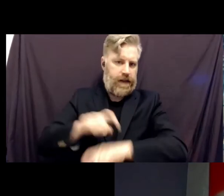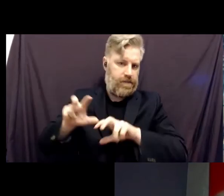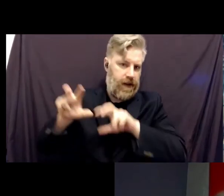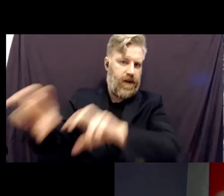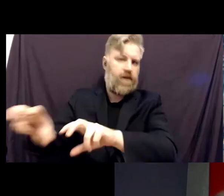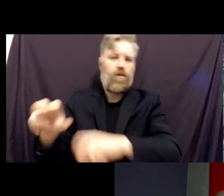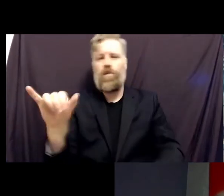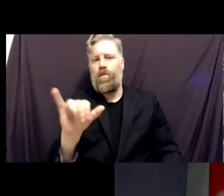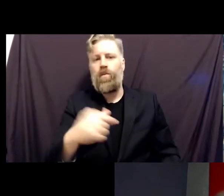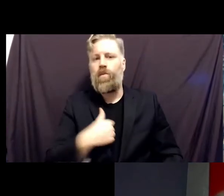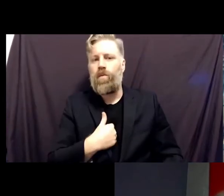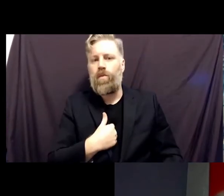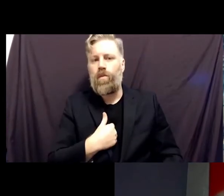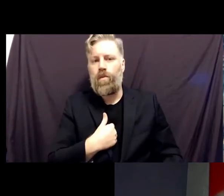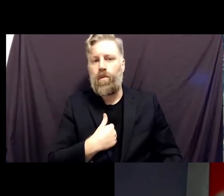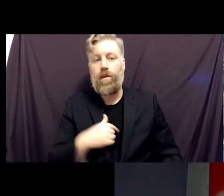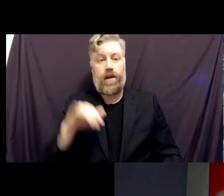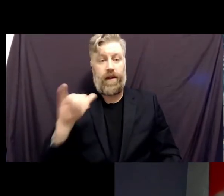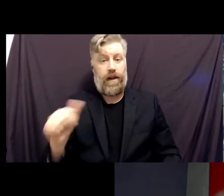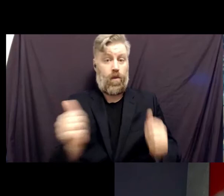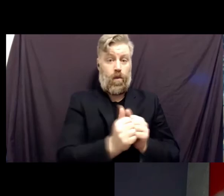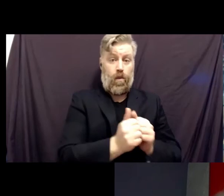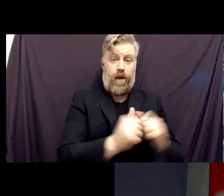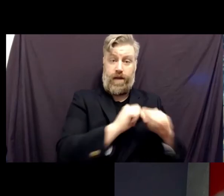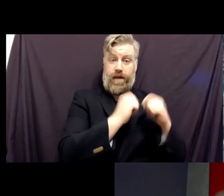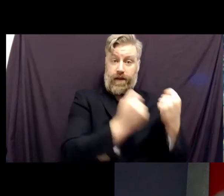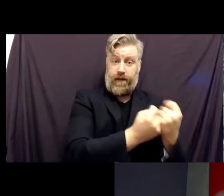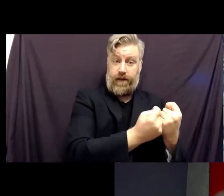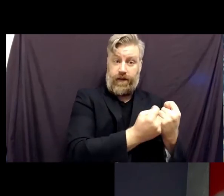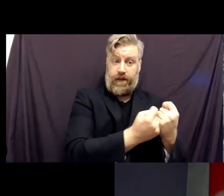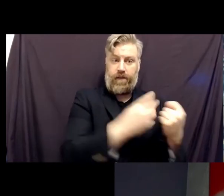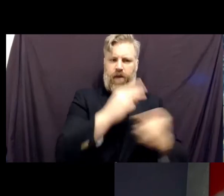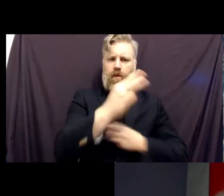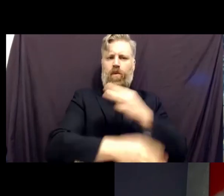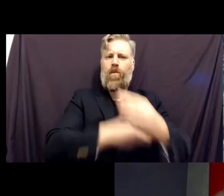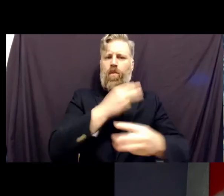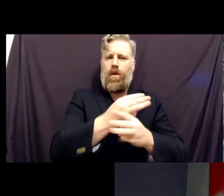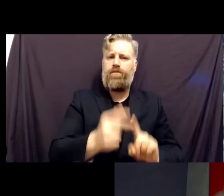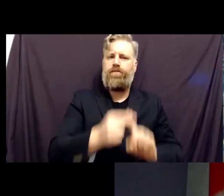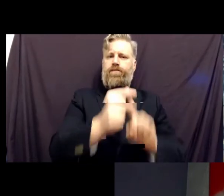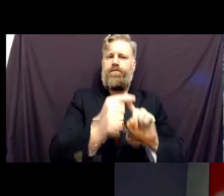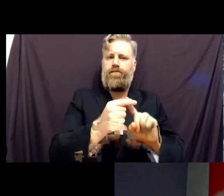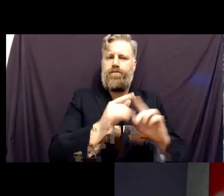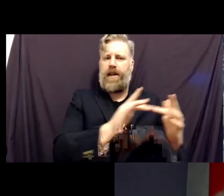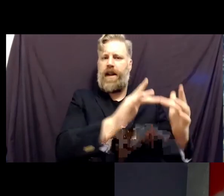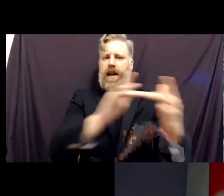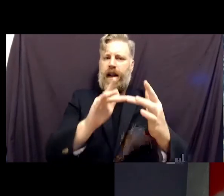This, together with a marvelous team and a worldwide unique network of